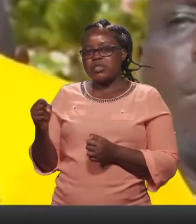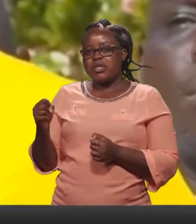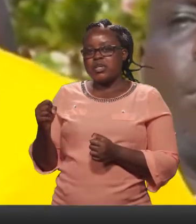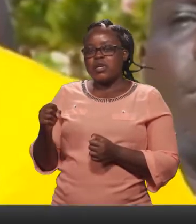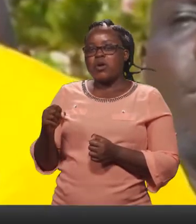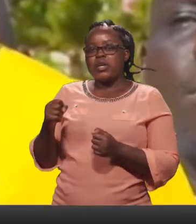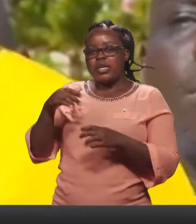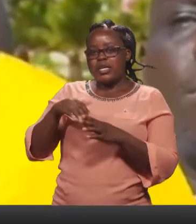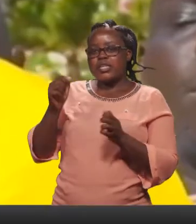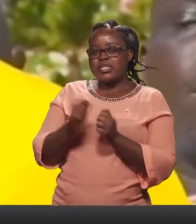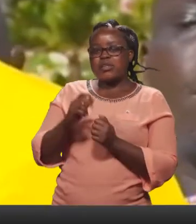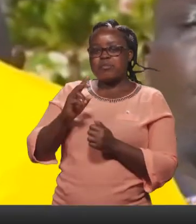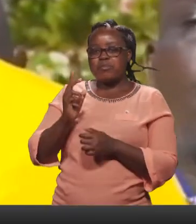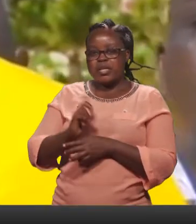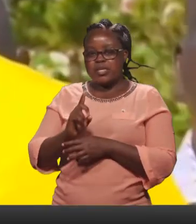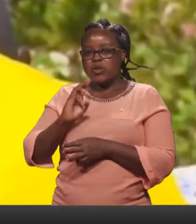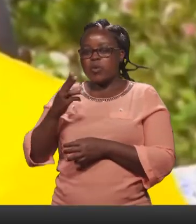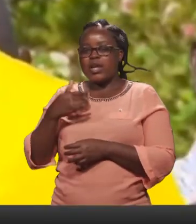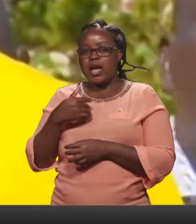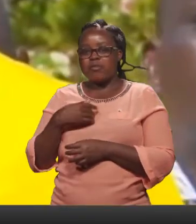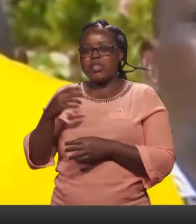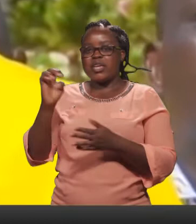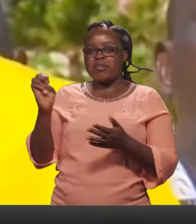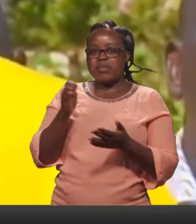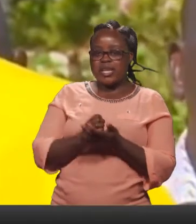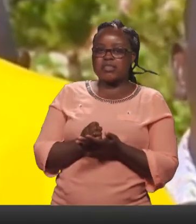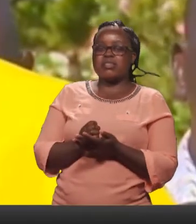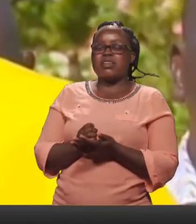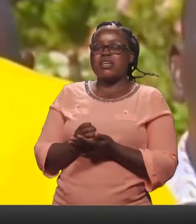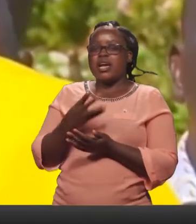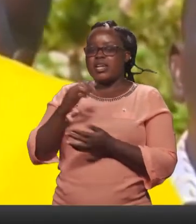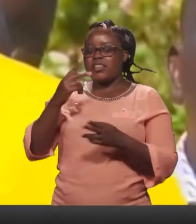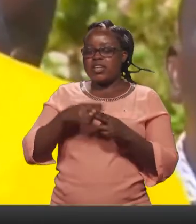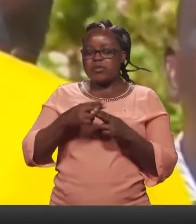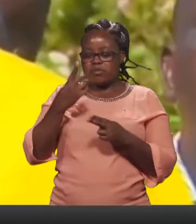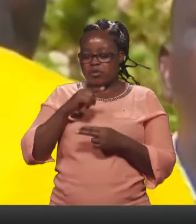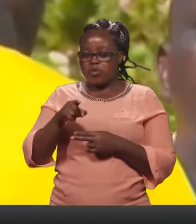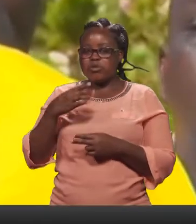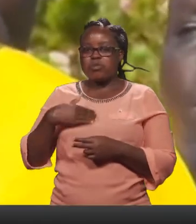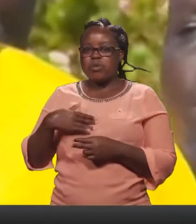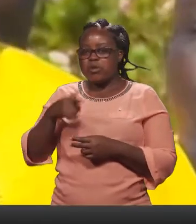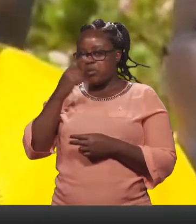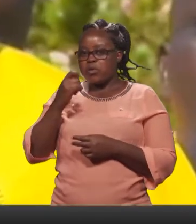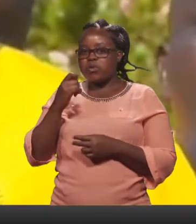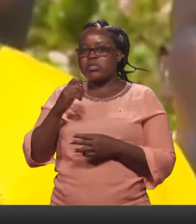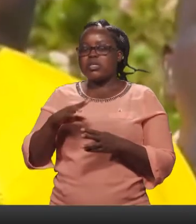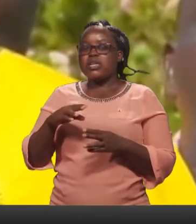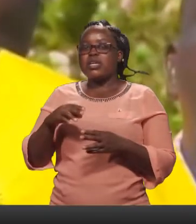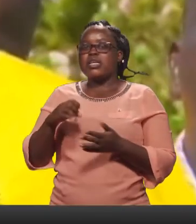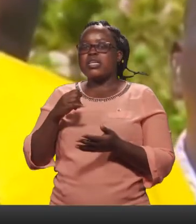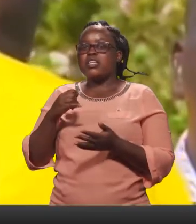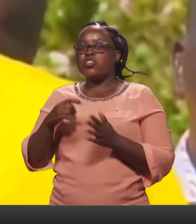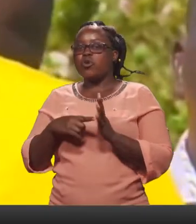within 10 minutes and have the evidence and have the names of those perpetrators because he